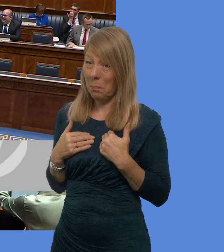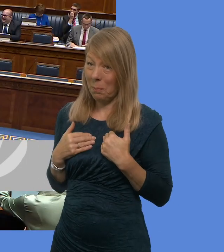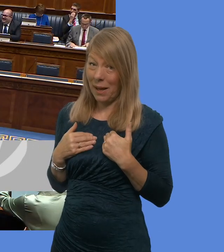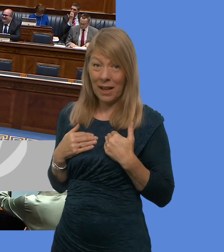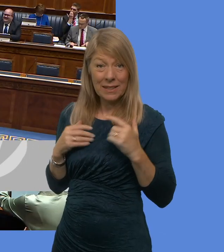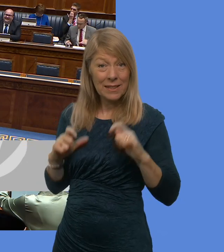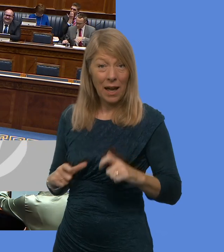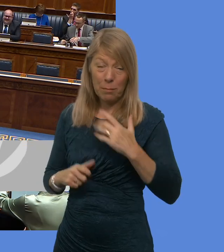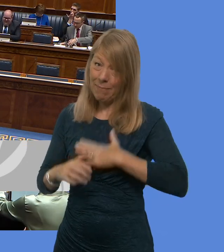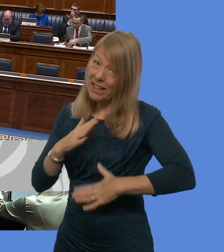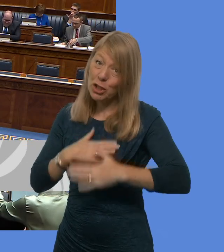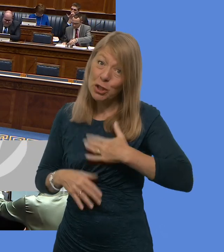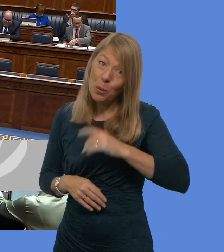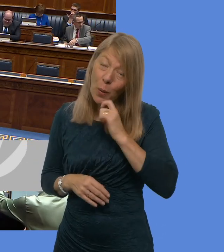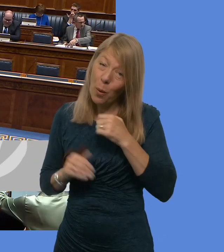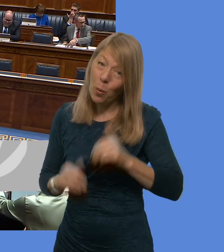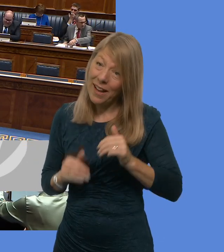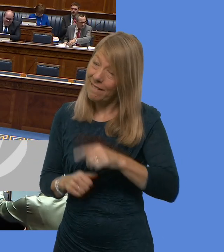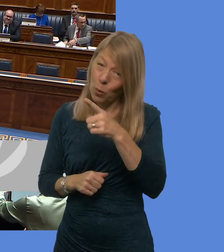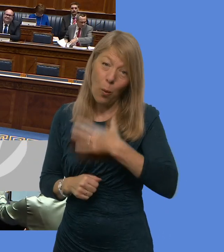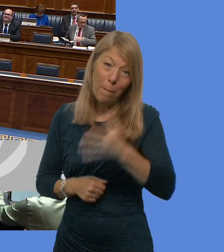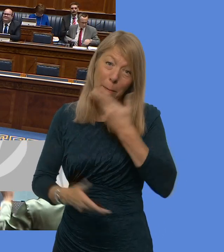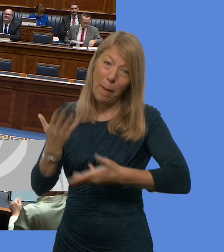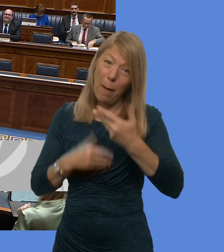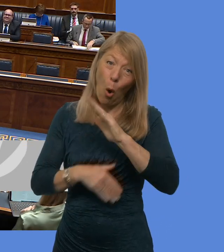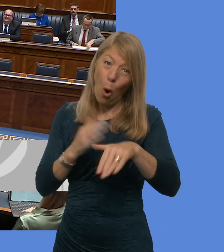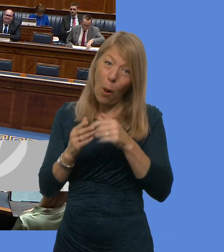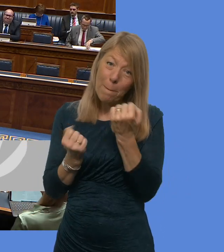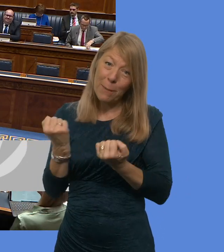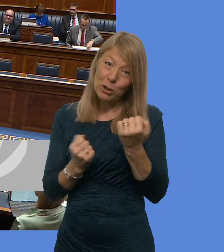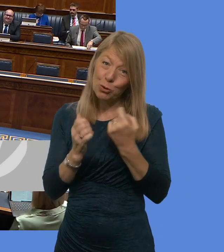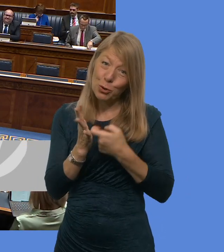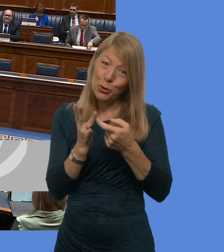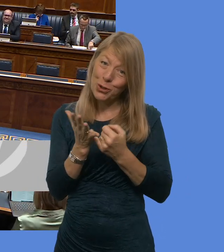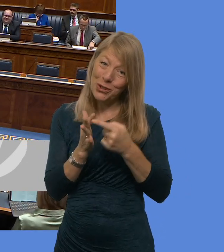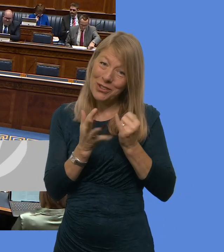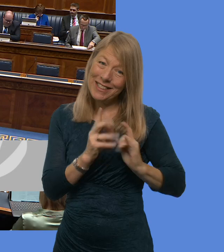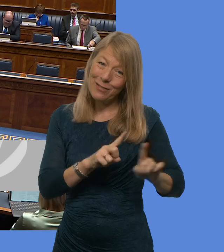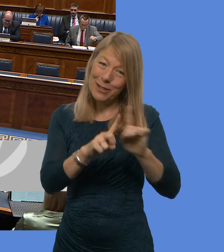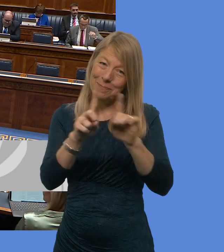right. Sinead Ennis. Question two. Sir.